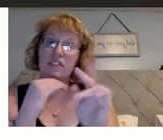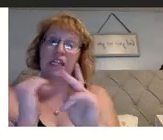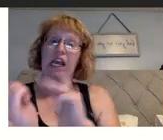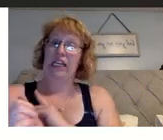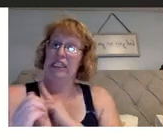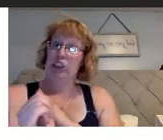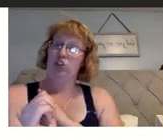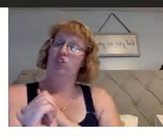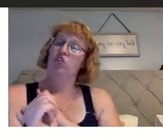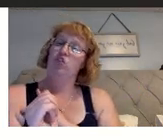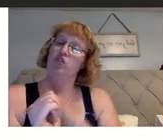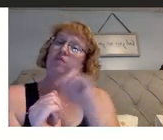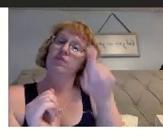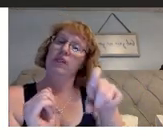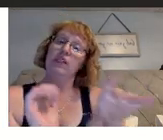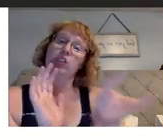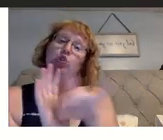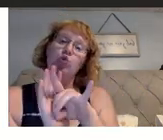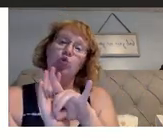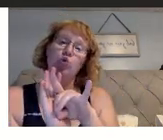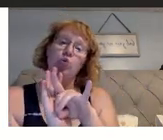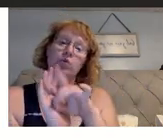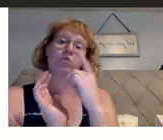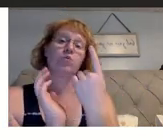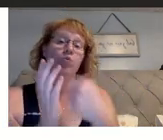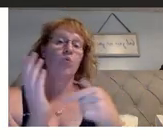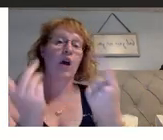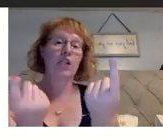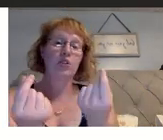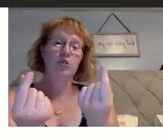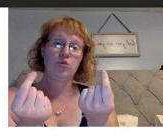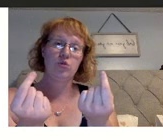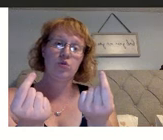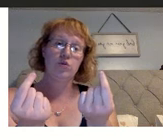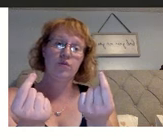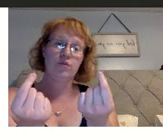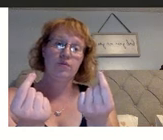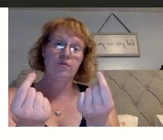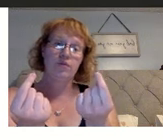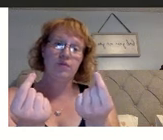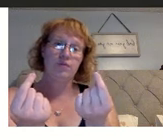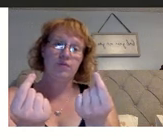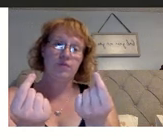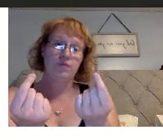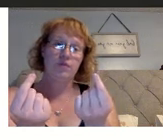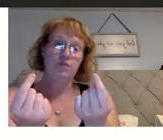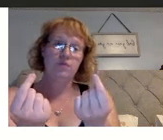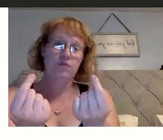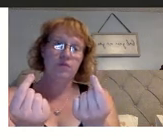kinders must choose what to do